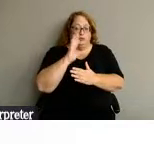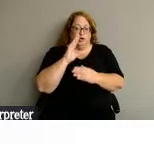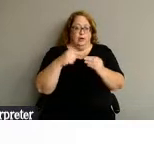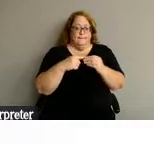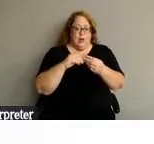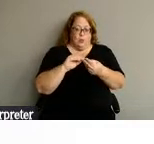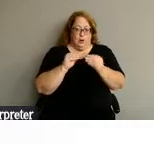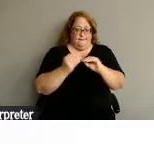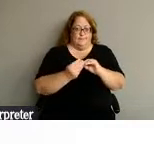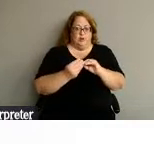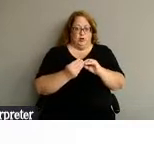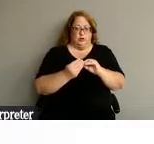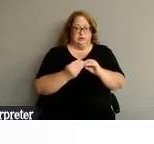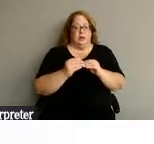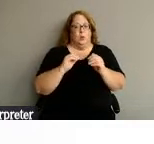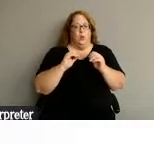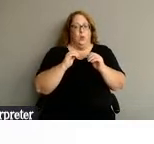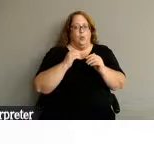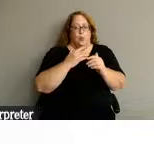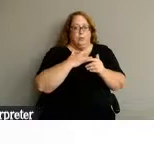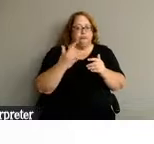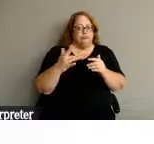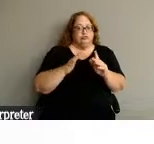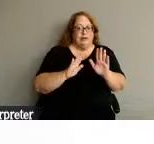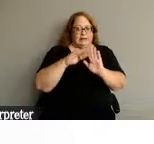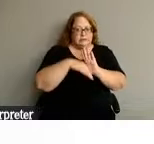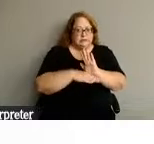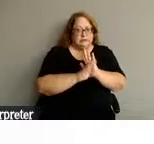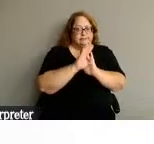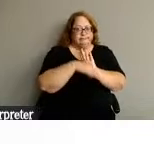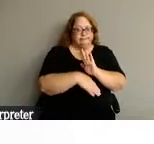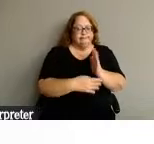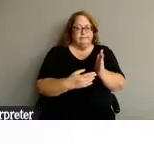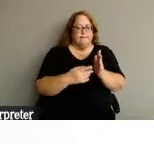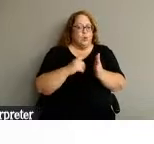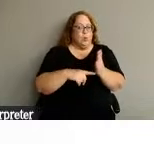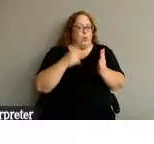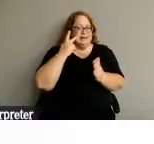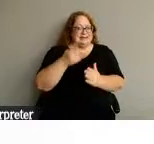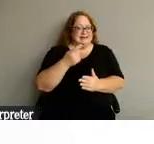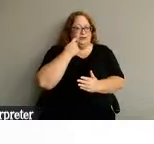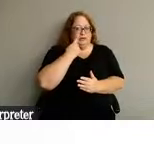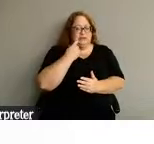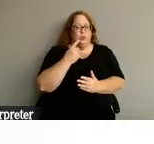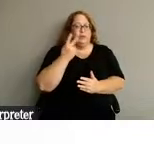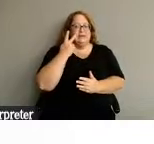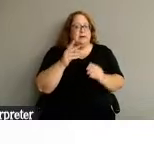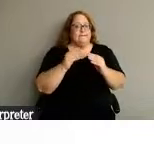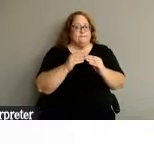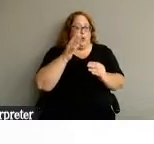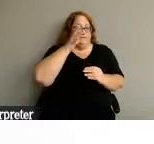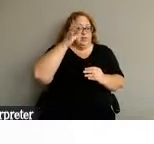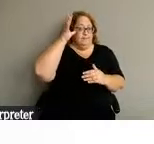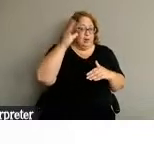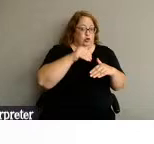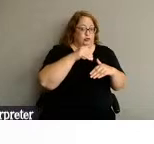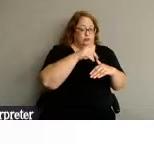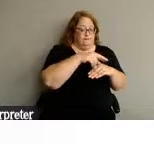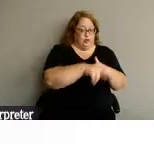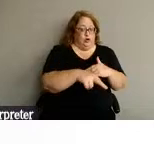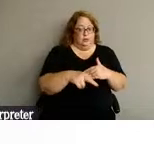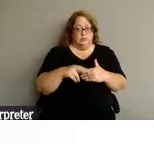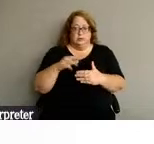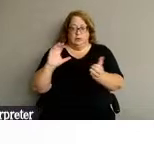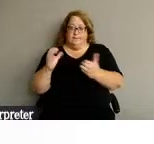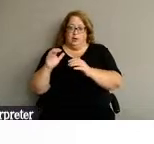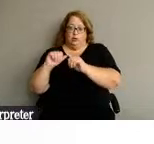in terms of how the trends have gone, but in terms of what we see lately, we see a lot more of the parent referrals than we do agency referrals,